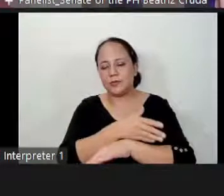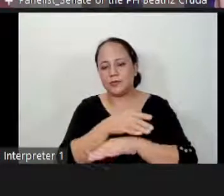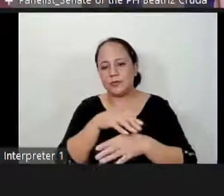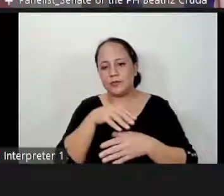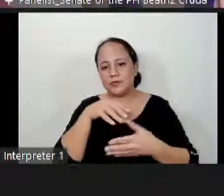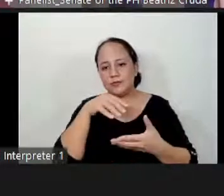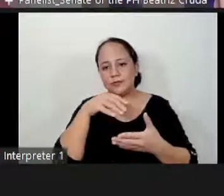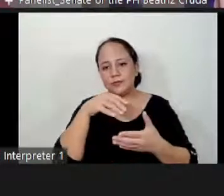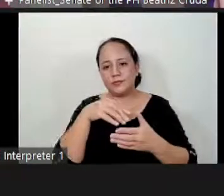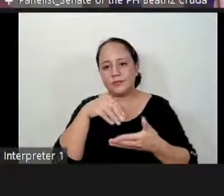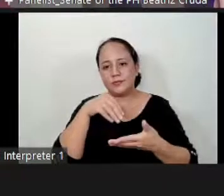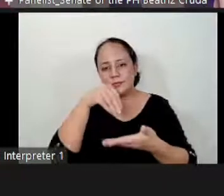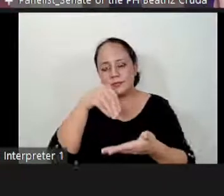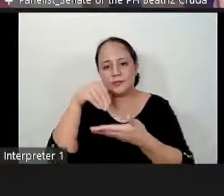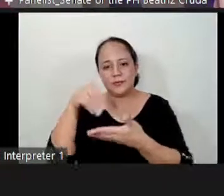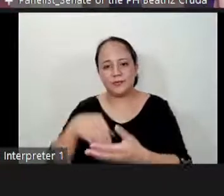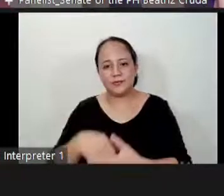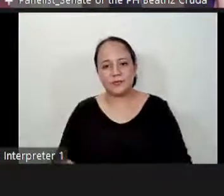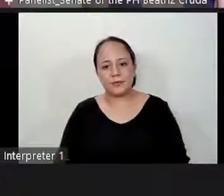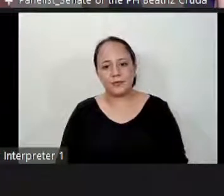packages. So